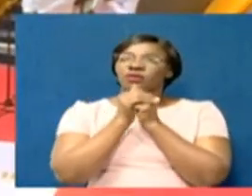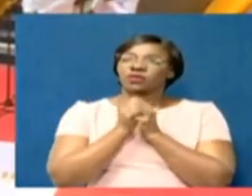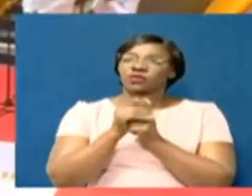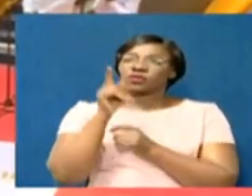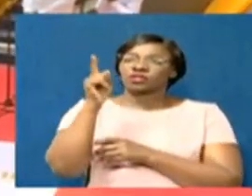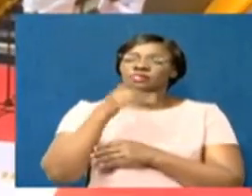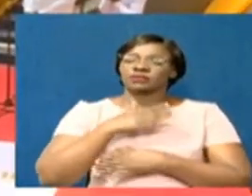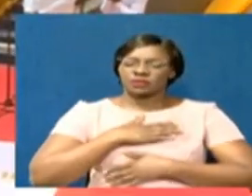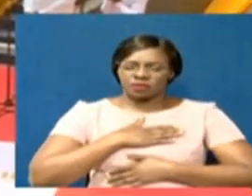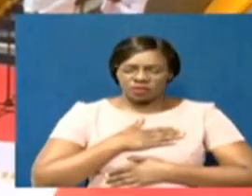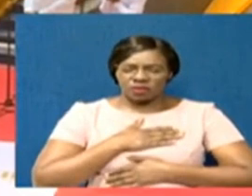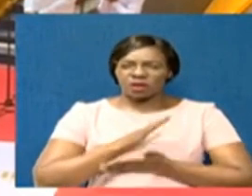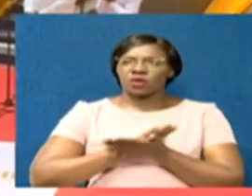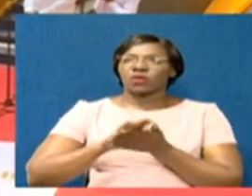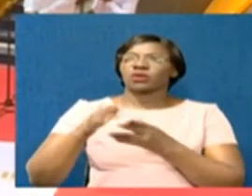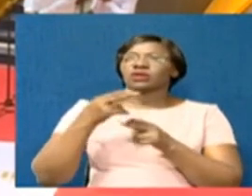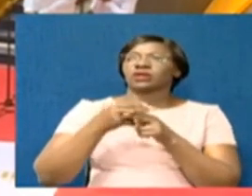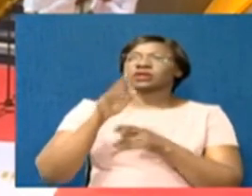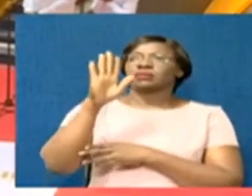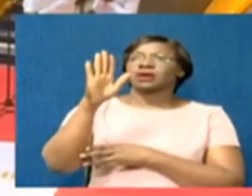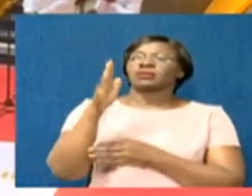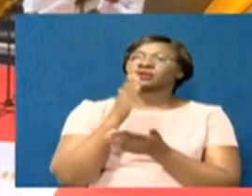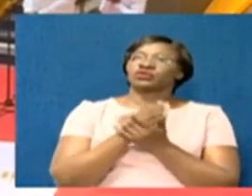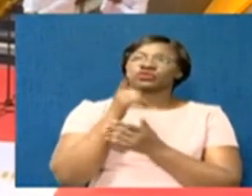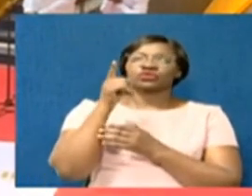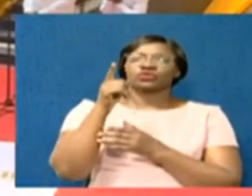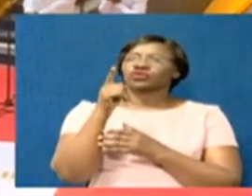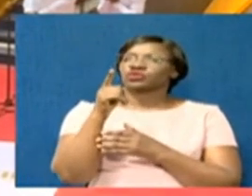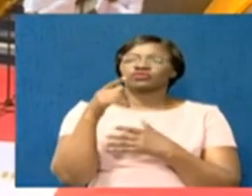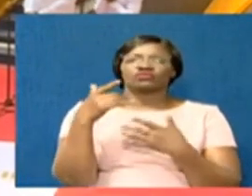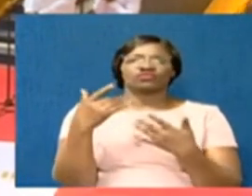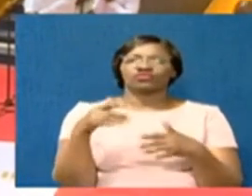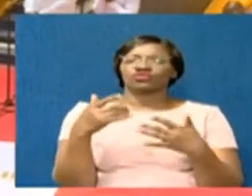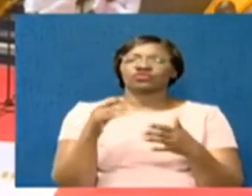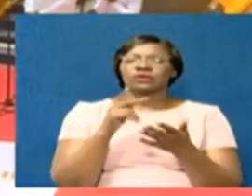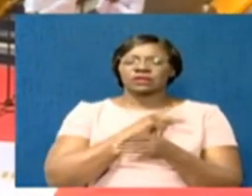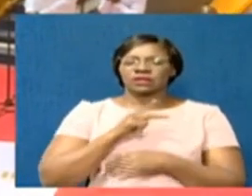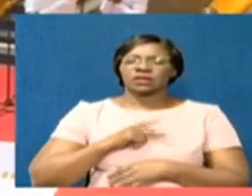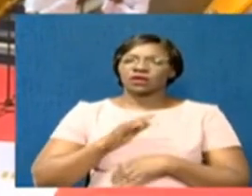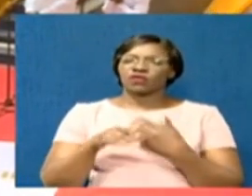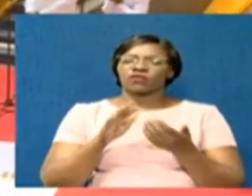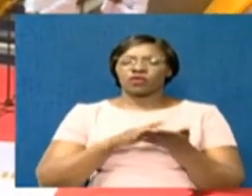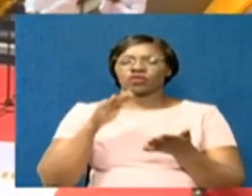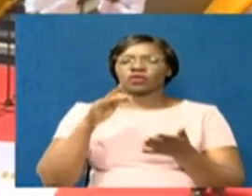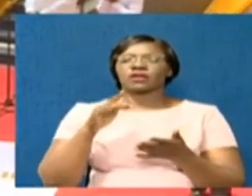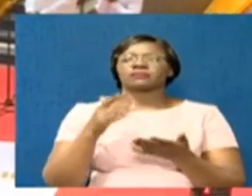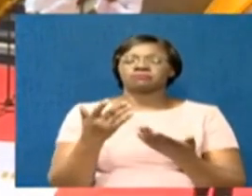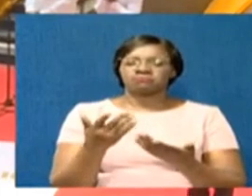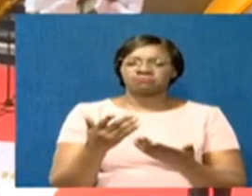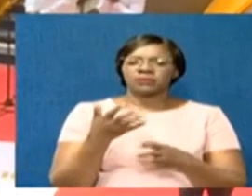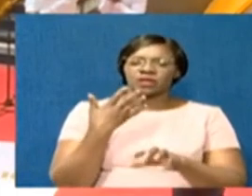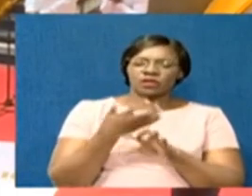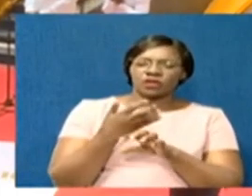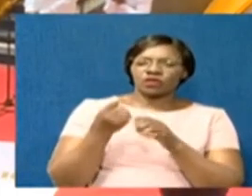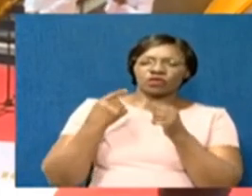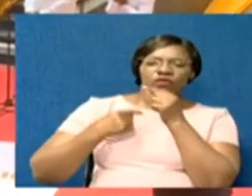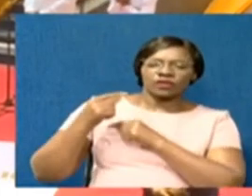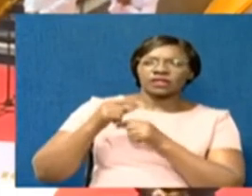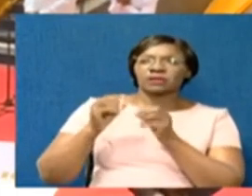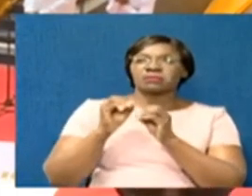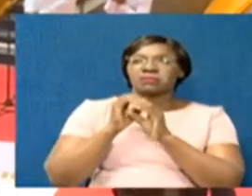name. We magnify you for who you are, King of all glory. Ancient of Days, the Rock of Ages, the Bright